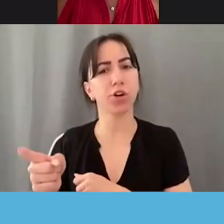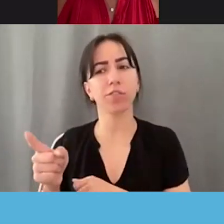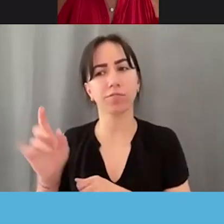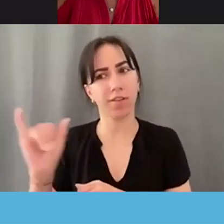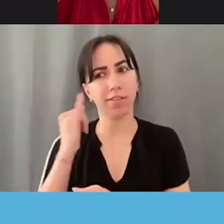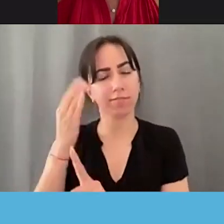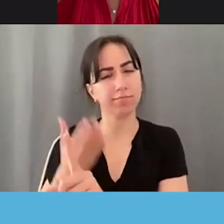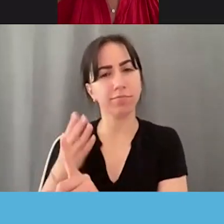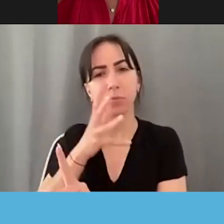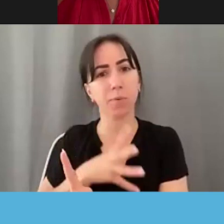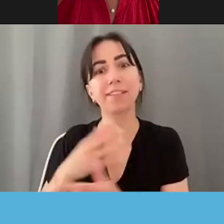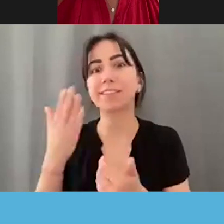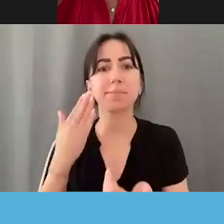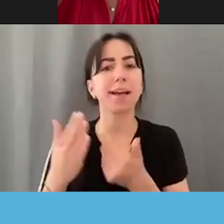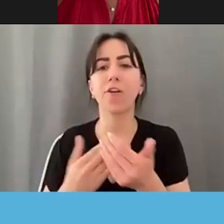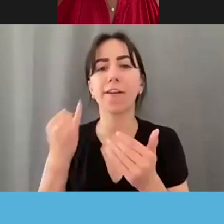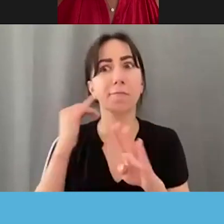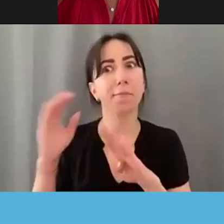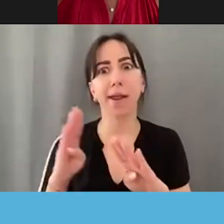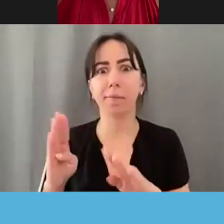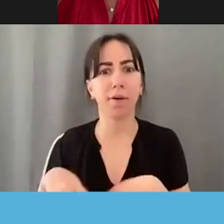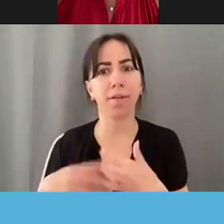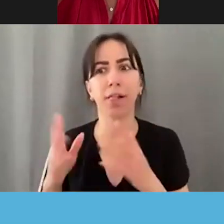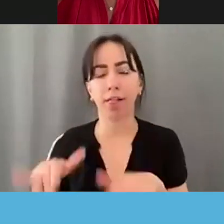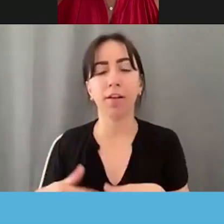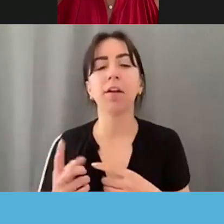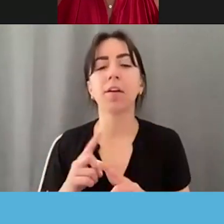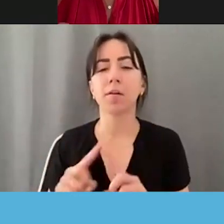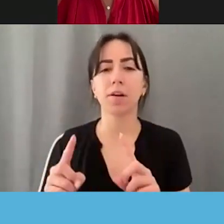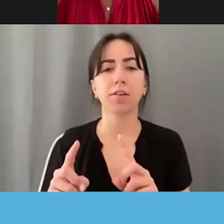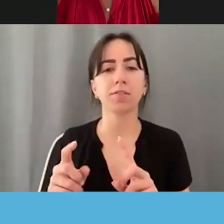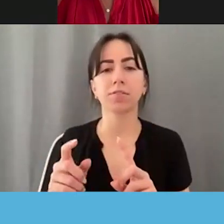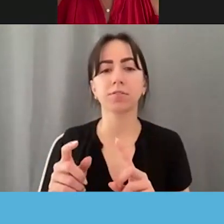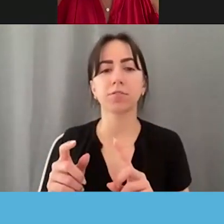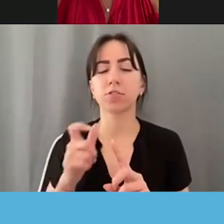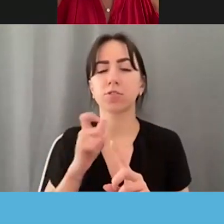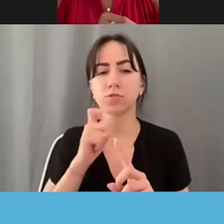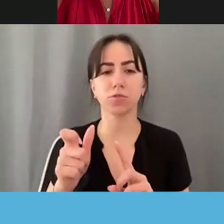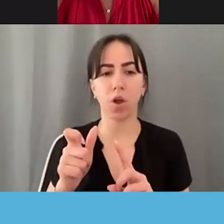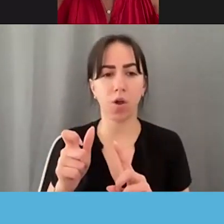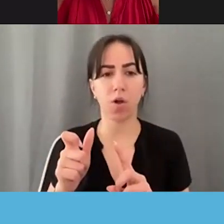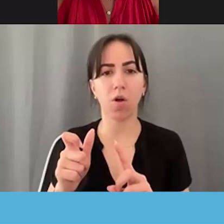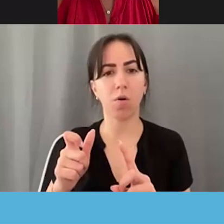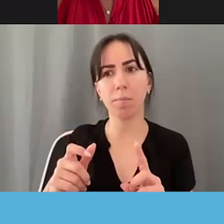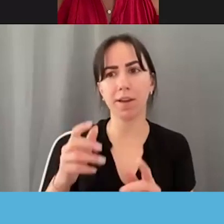lady, no matter, walk away if you need to, but what have you, don't step outside of yourself of being a gentleman, of